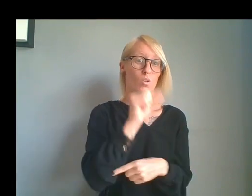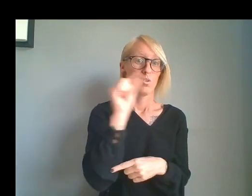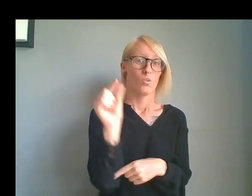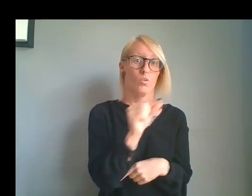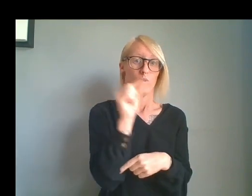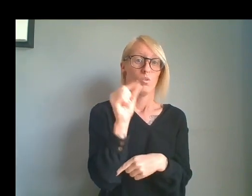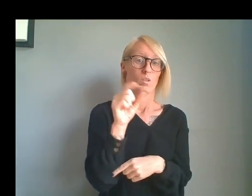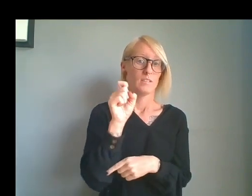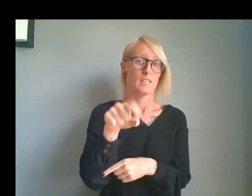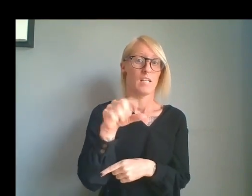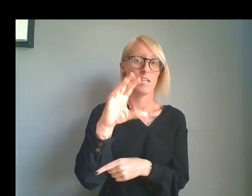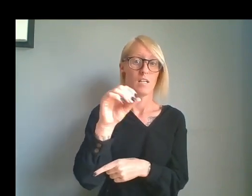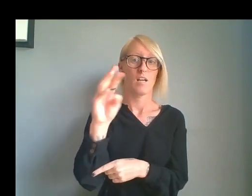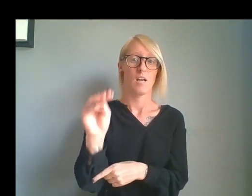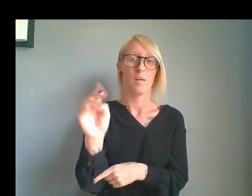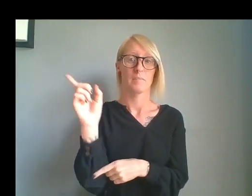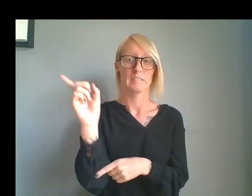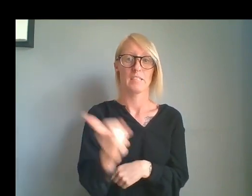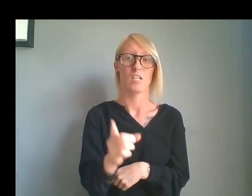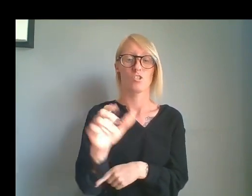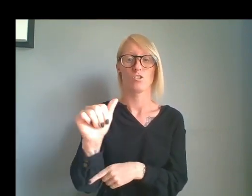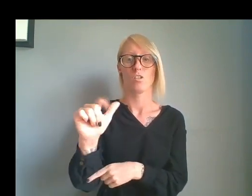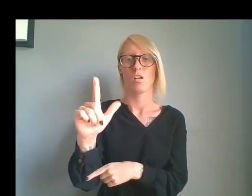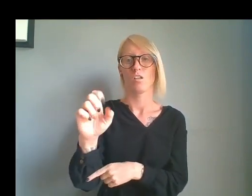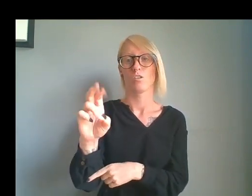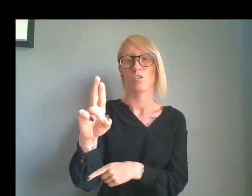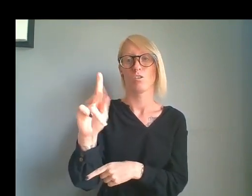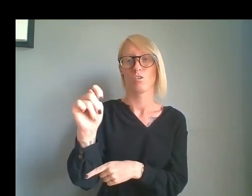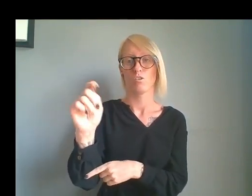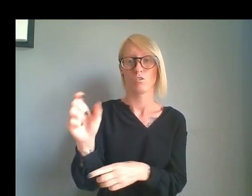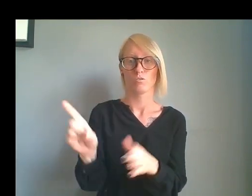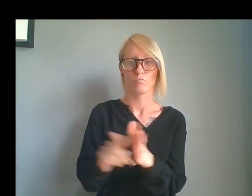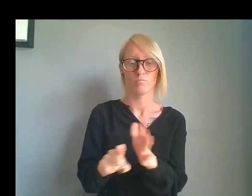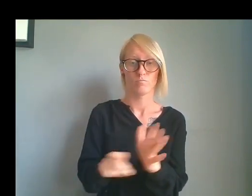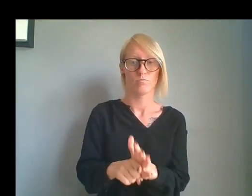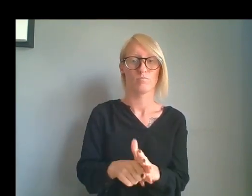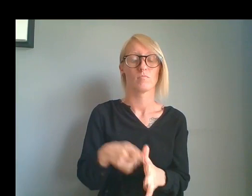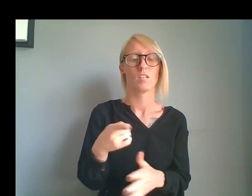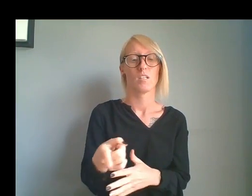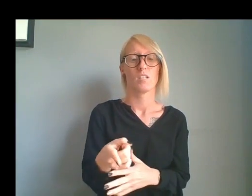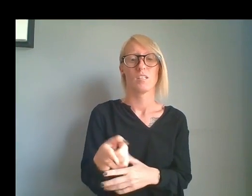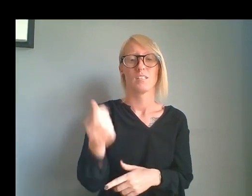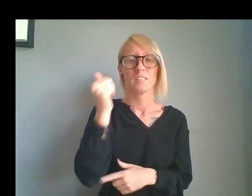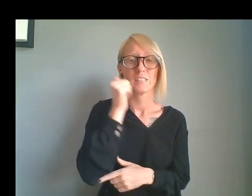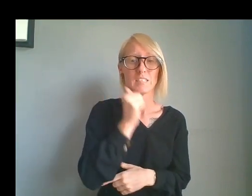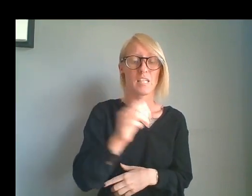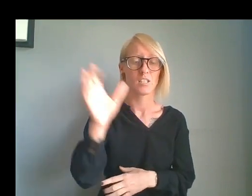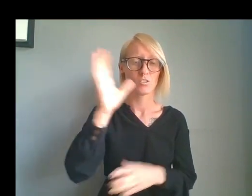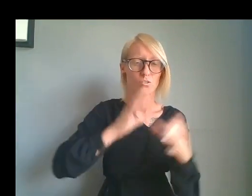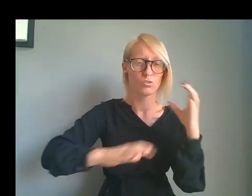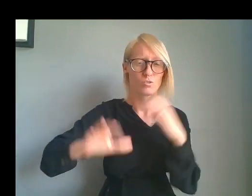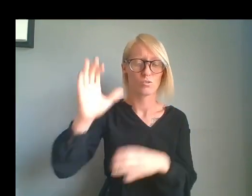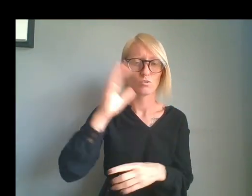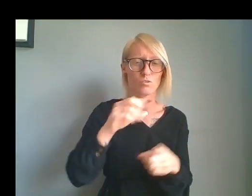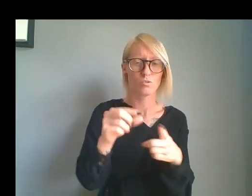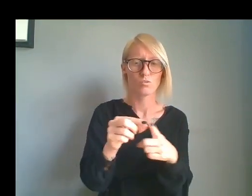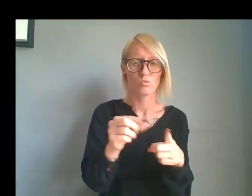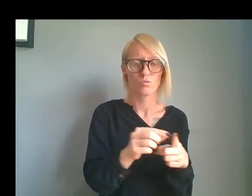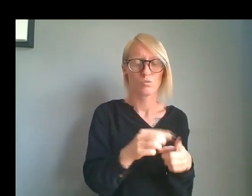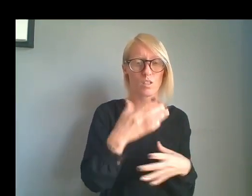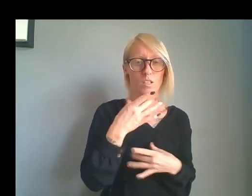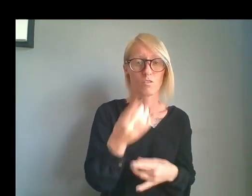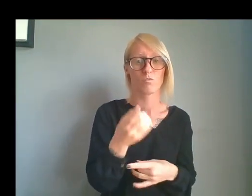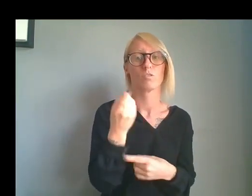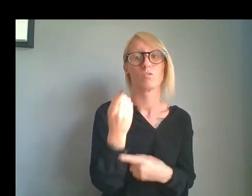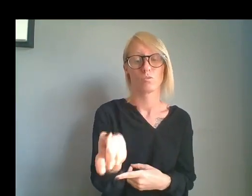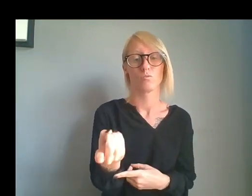google.com/alerts. And what this does is, this is a daily search on Google for terms that are of interest to you.